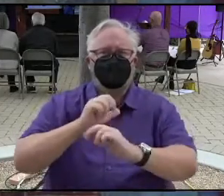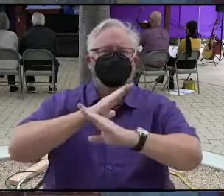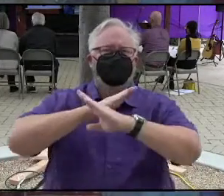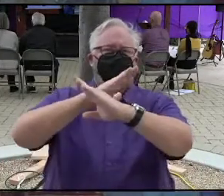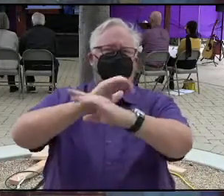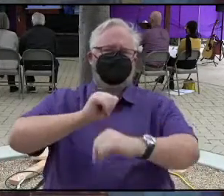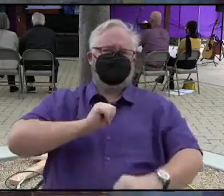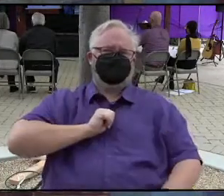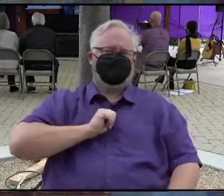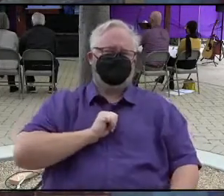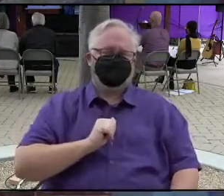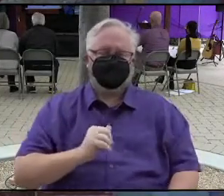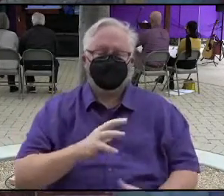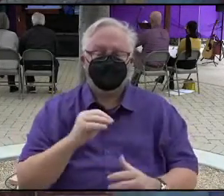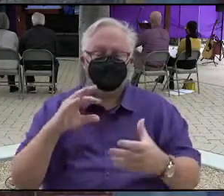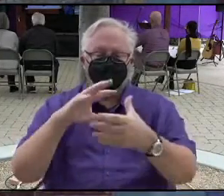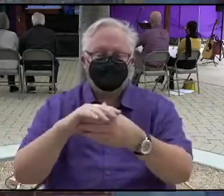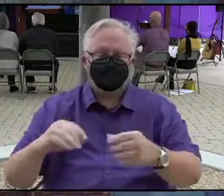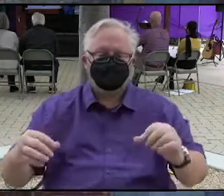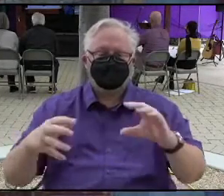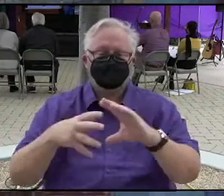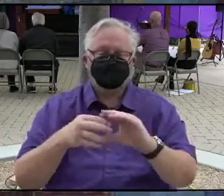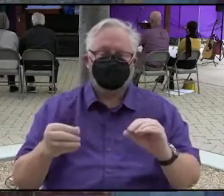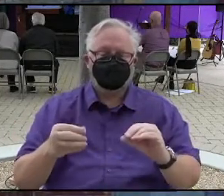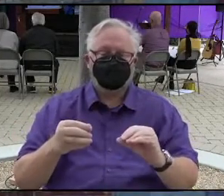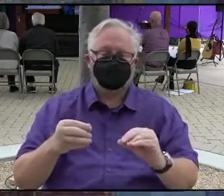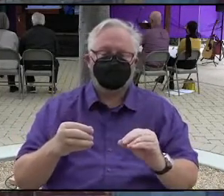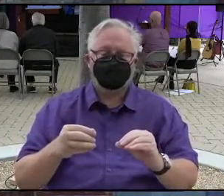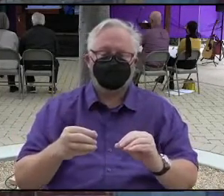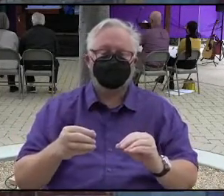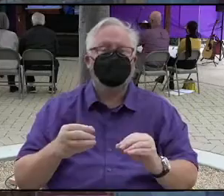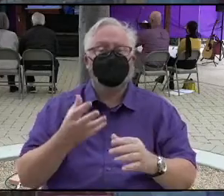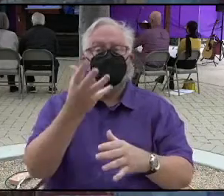herself. And the story lost its power to hurt.